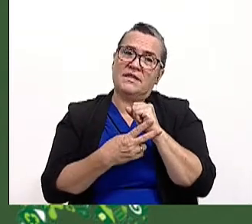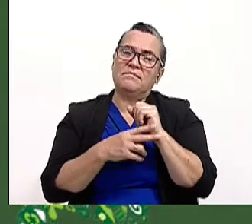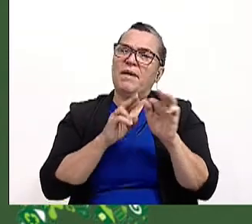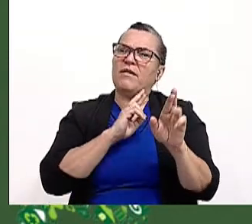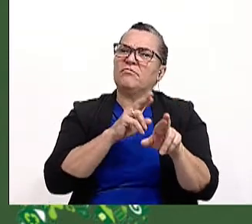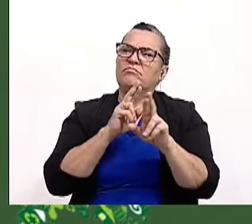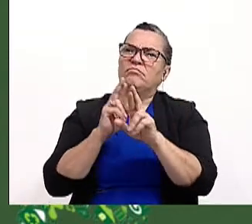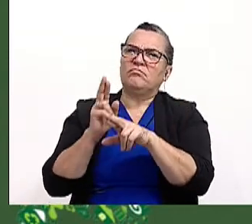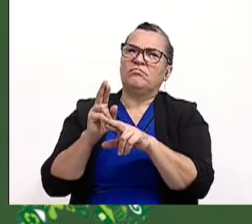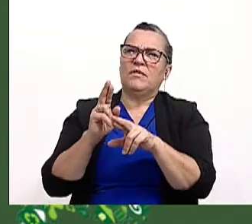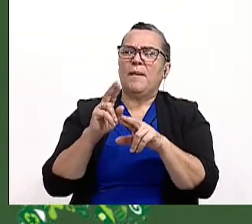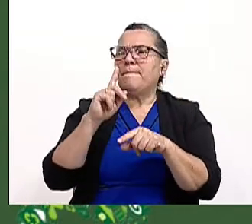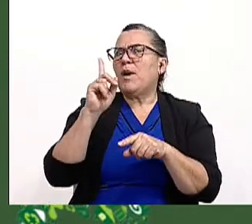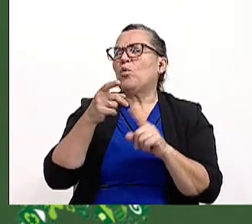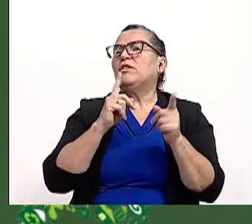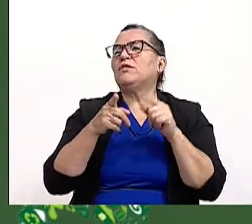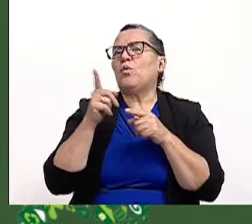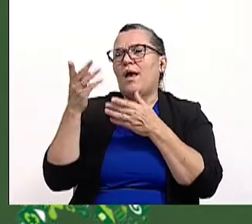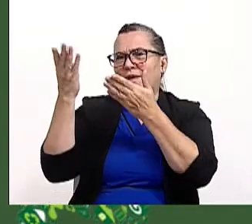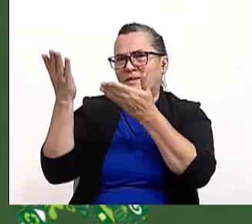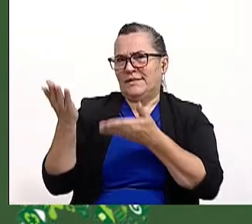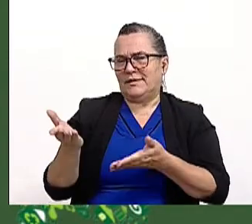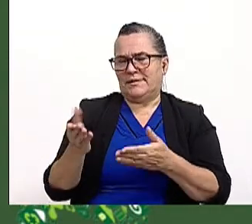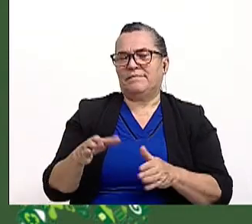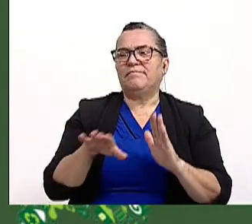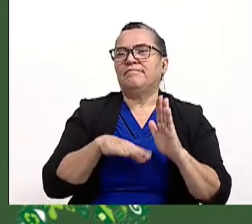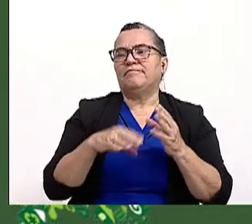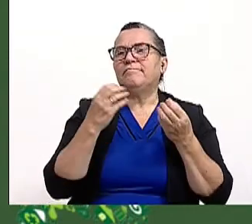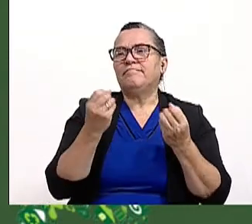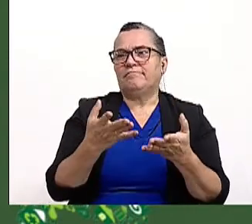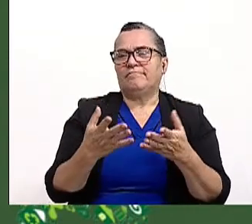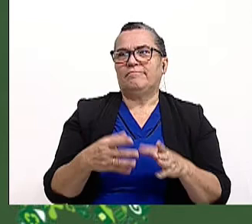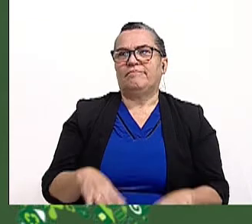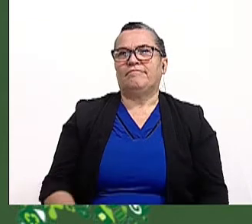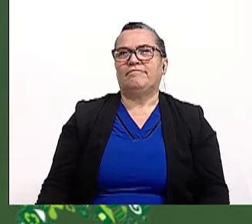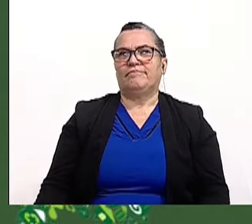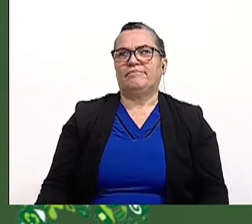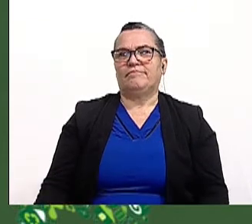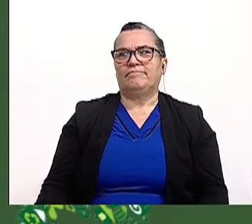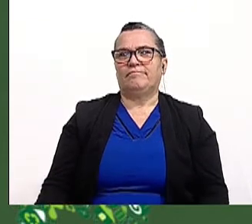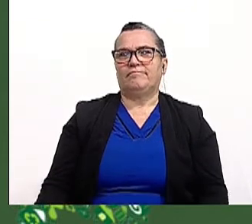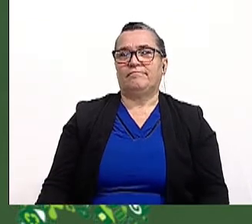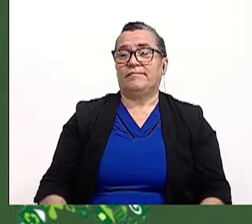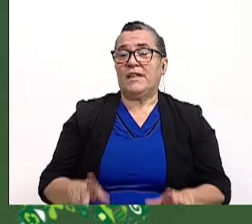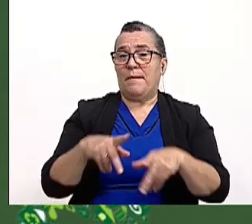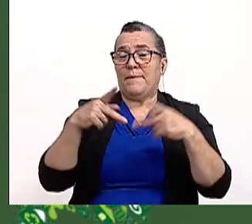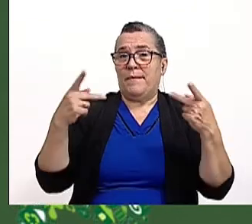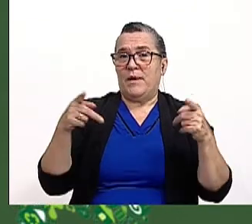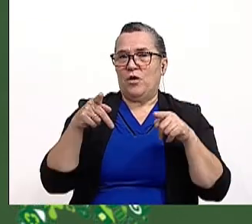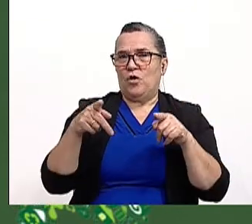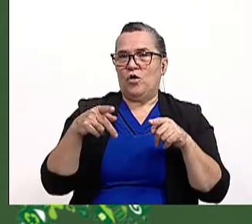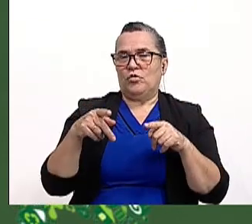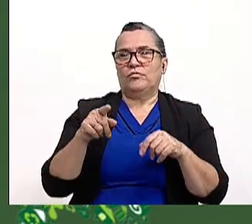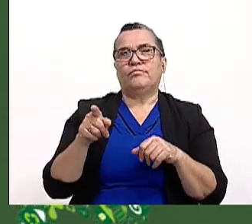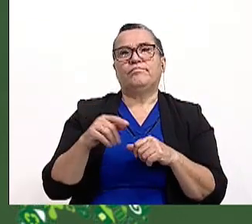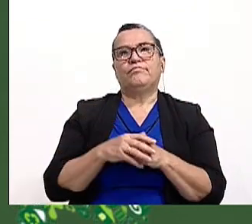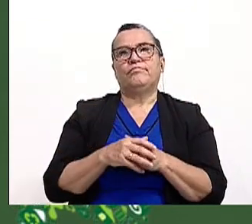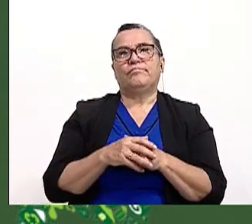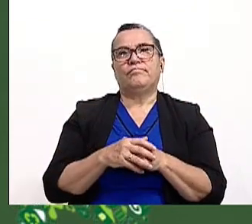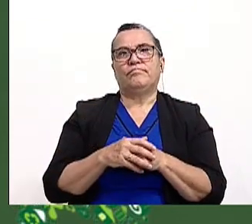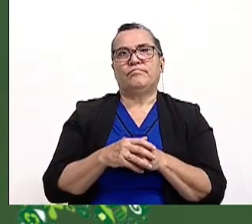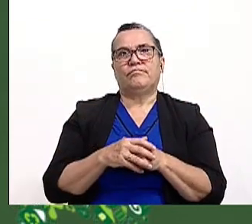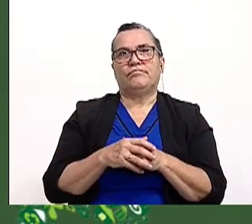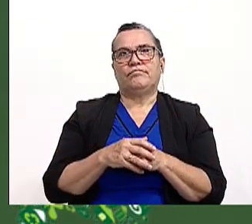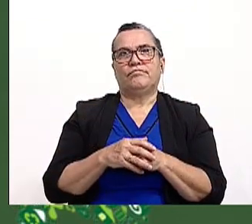the following questions based on the information from the newsletter. So let's look at the questions. Question number